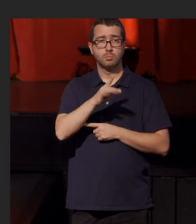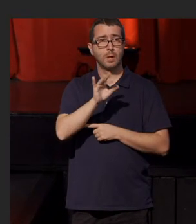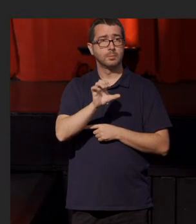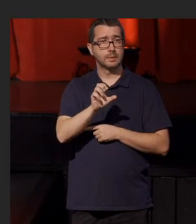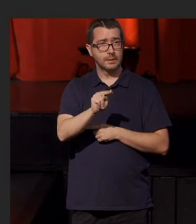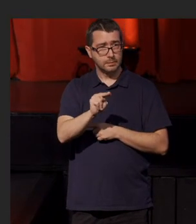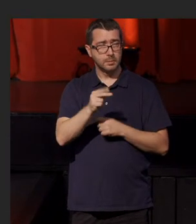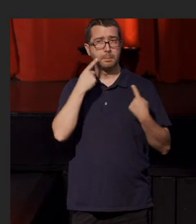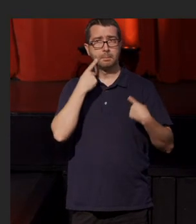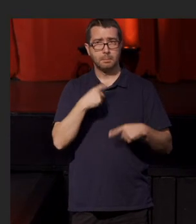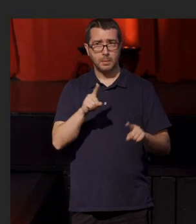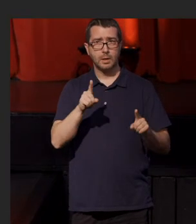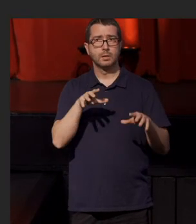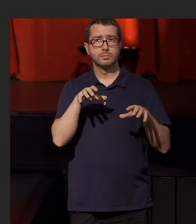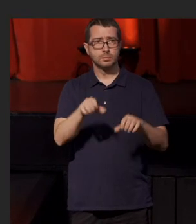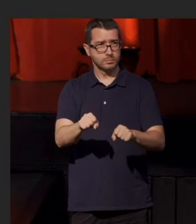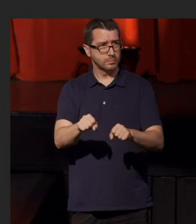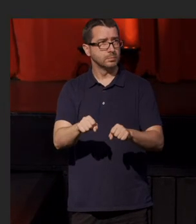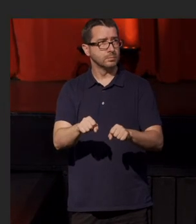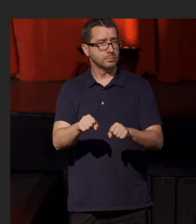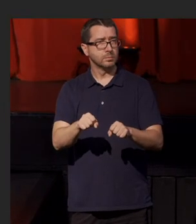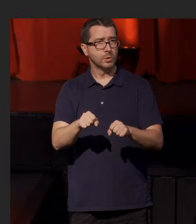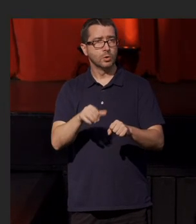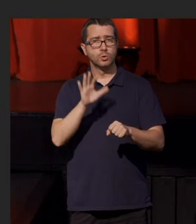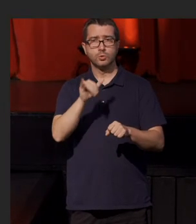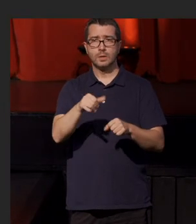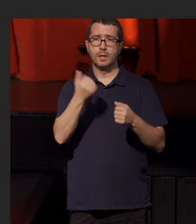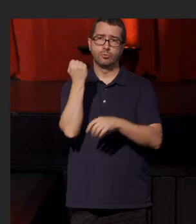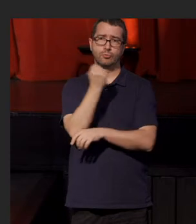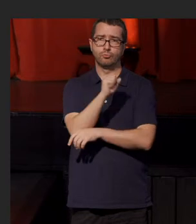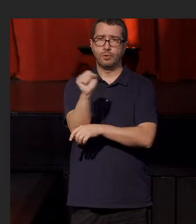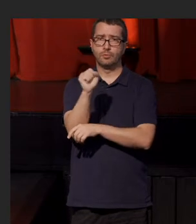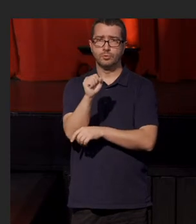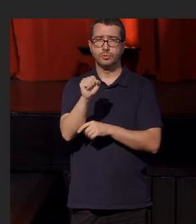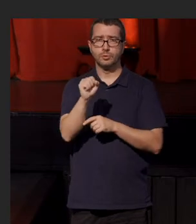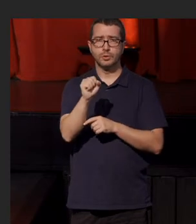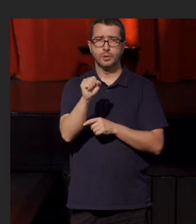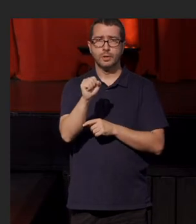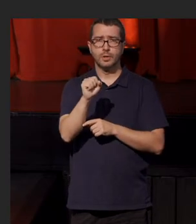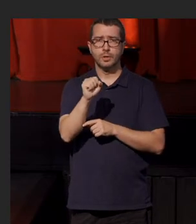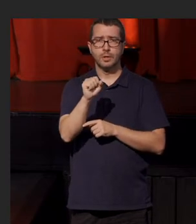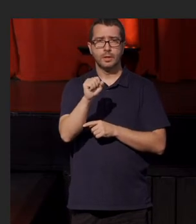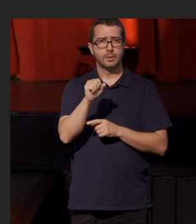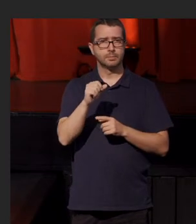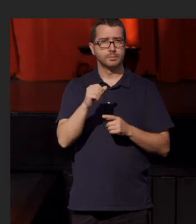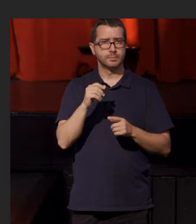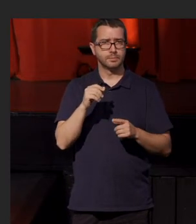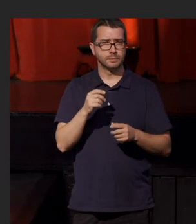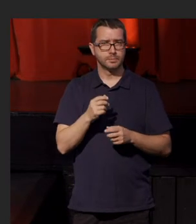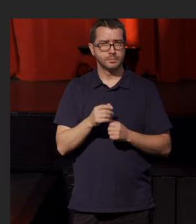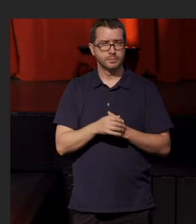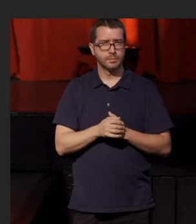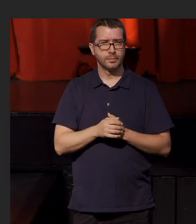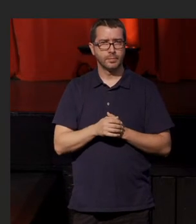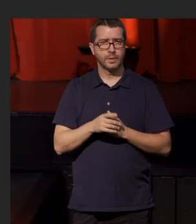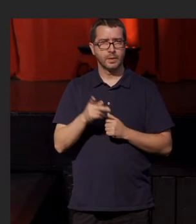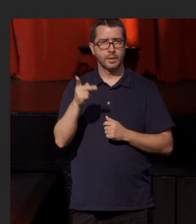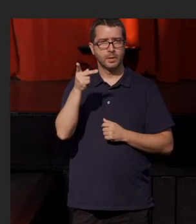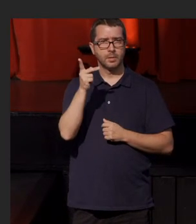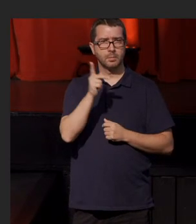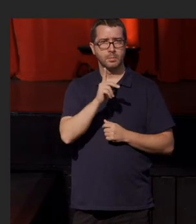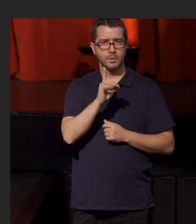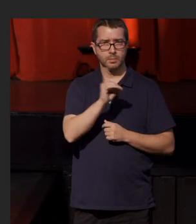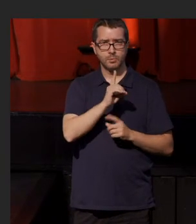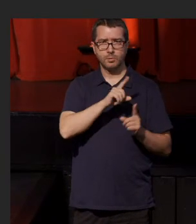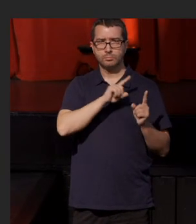control. That's called the Gingrich Revolution. It was the Gingrich turnover. And the Republicans did many things to the Democrats. The Democrats